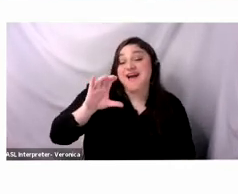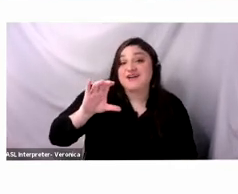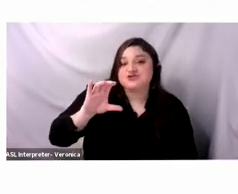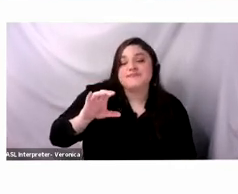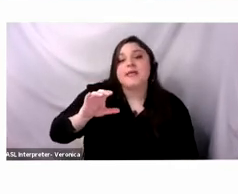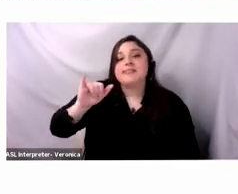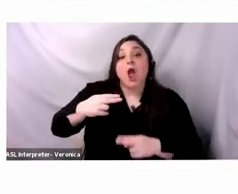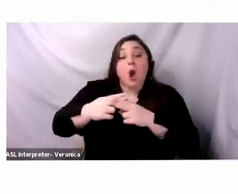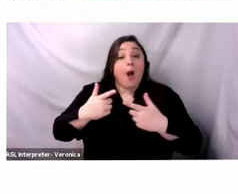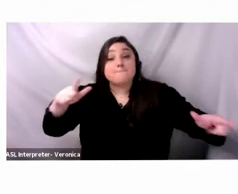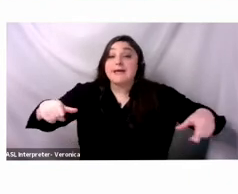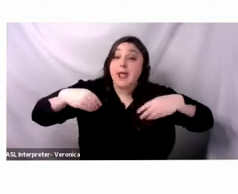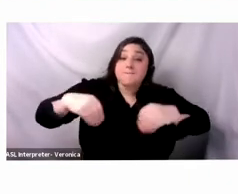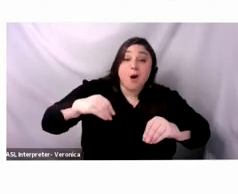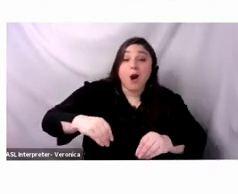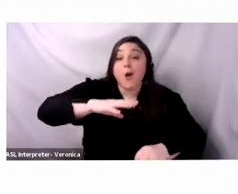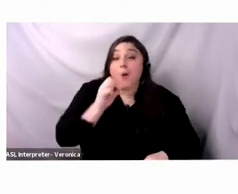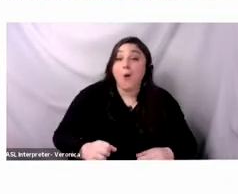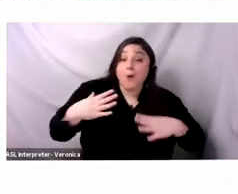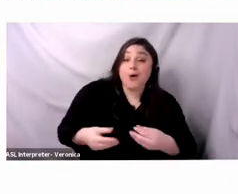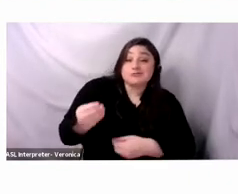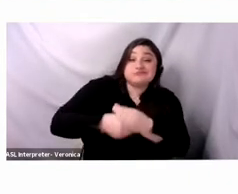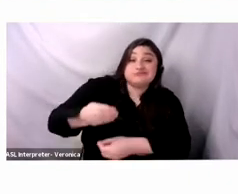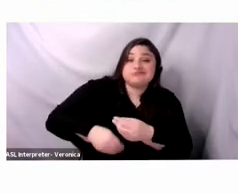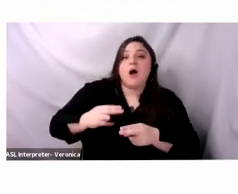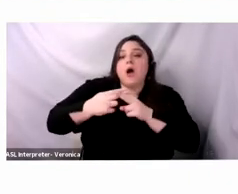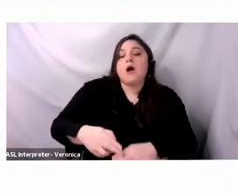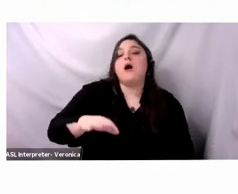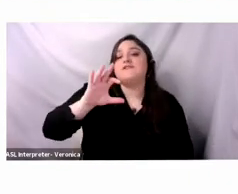that during this time, repair and upcycling were common and expected.